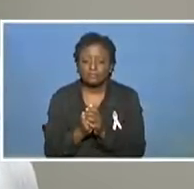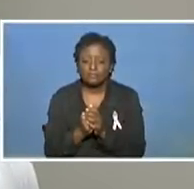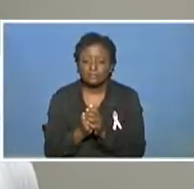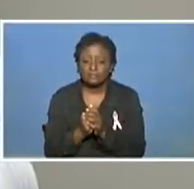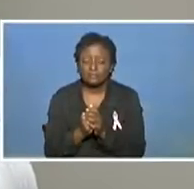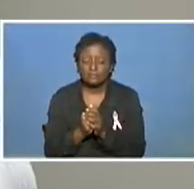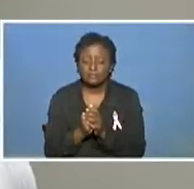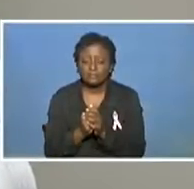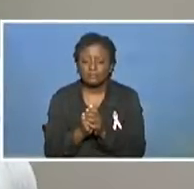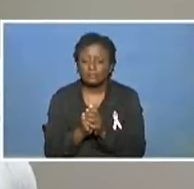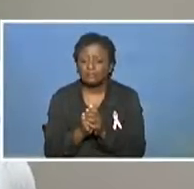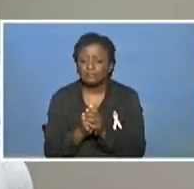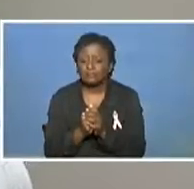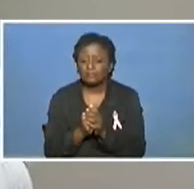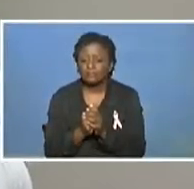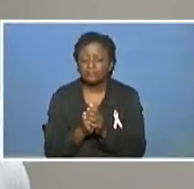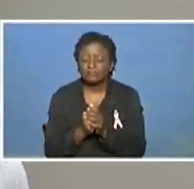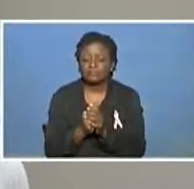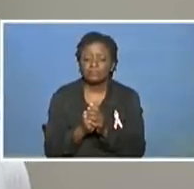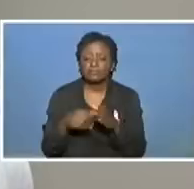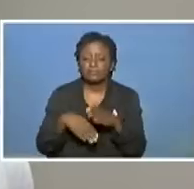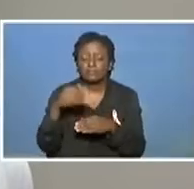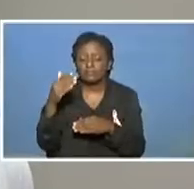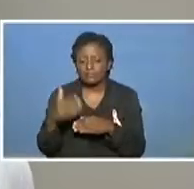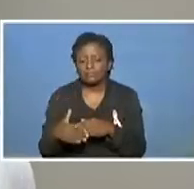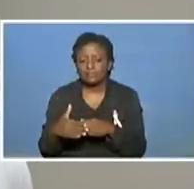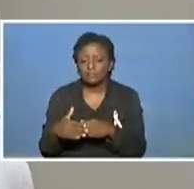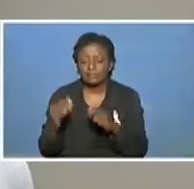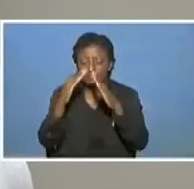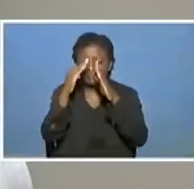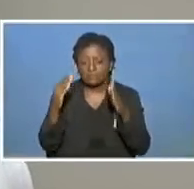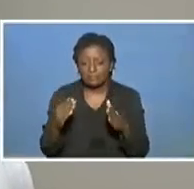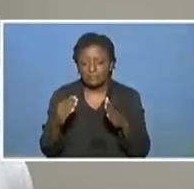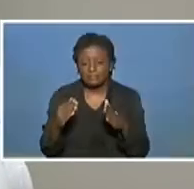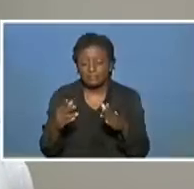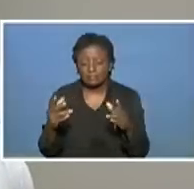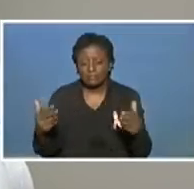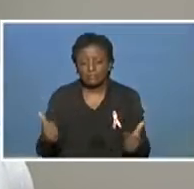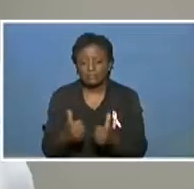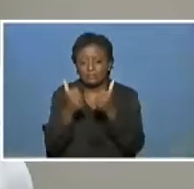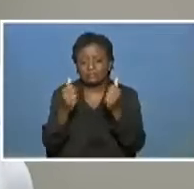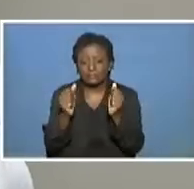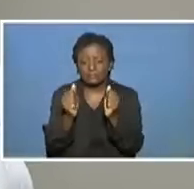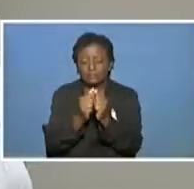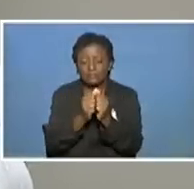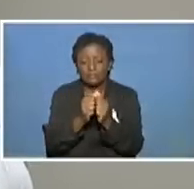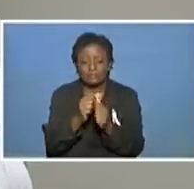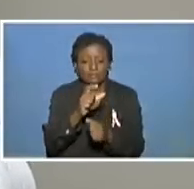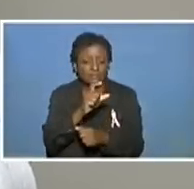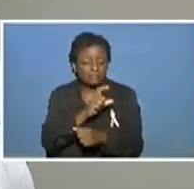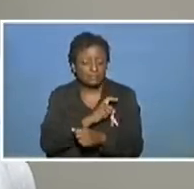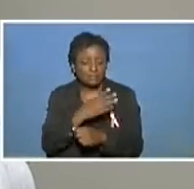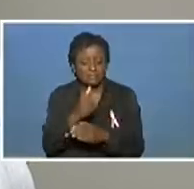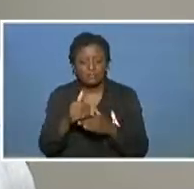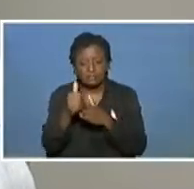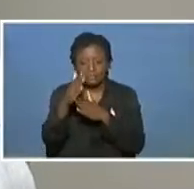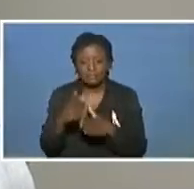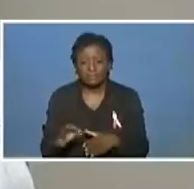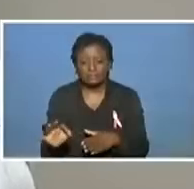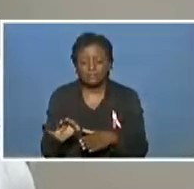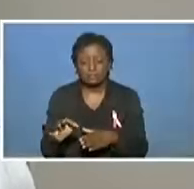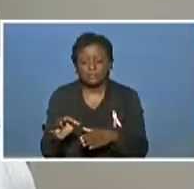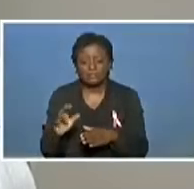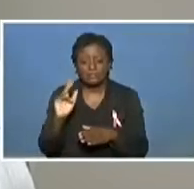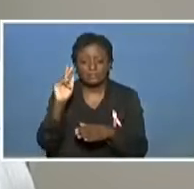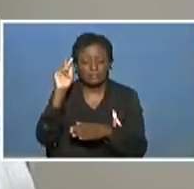Tempers flared outside of the House of Assembly early today as a clash with police and the leader of a political party ended with more